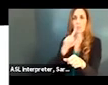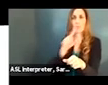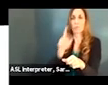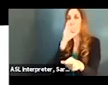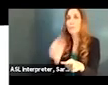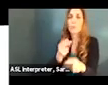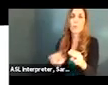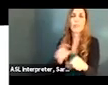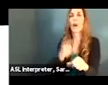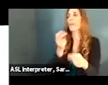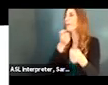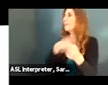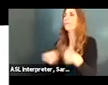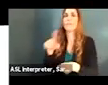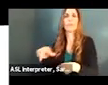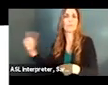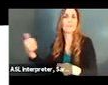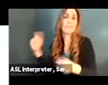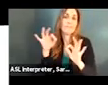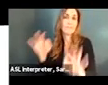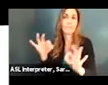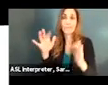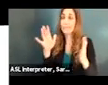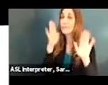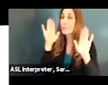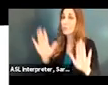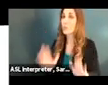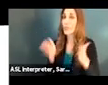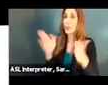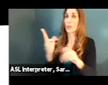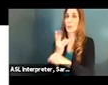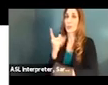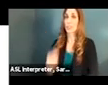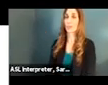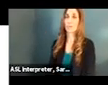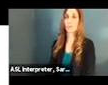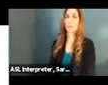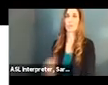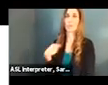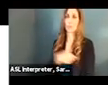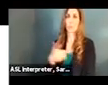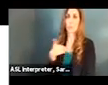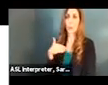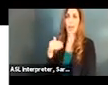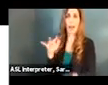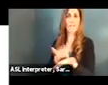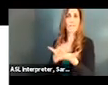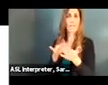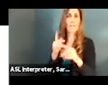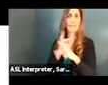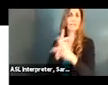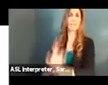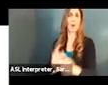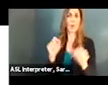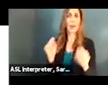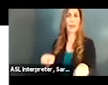for those couple minutes. So that's a great way to use it. And we have tablets in our lending library that are available to borrow. And so if you're